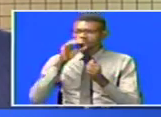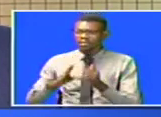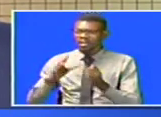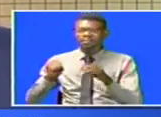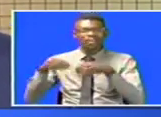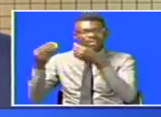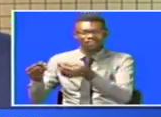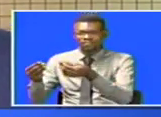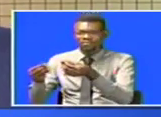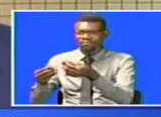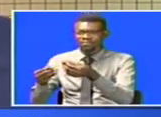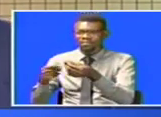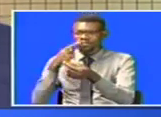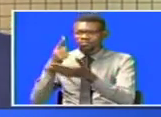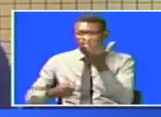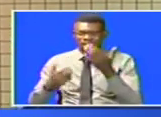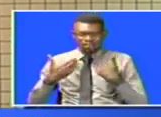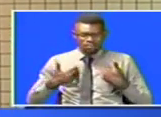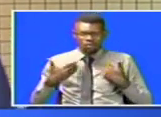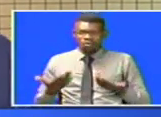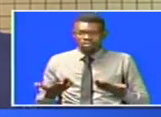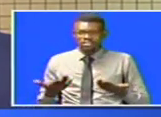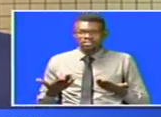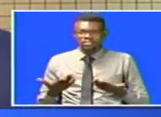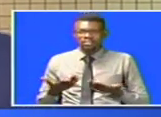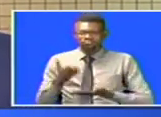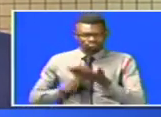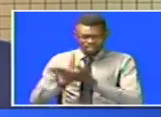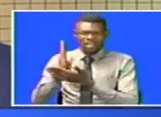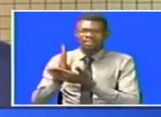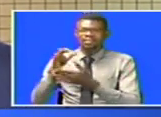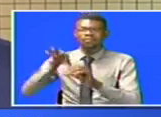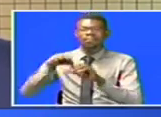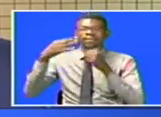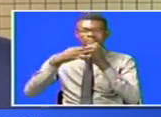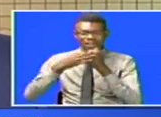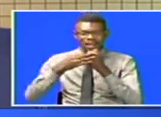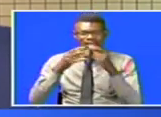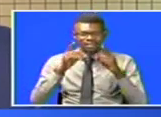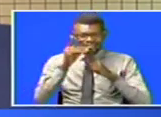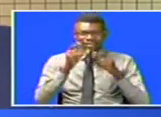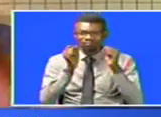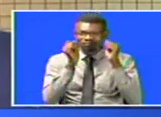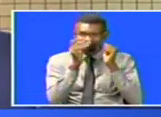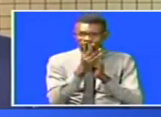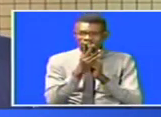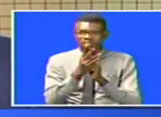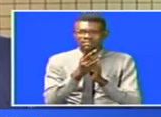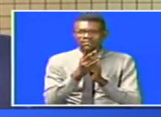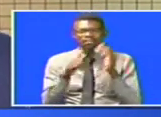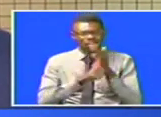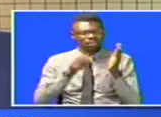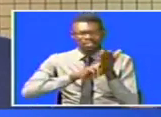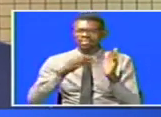the vote, all the registered or the people eligible to be voters in Kibra up to 14th are supposed to be captured in that